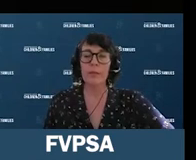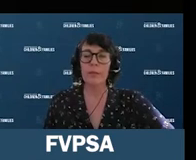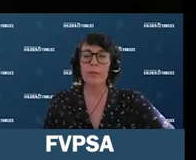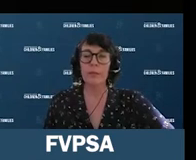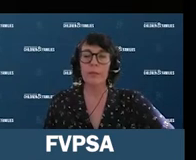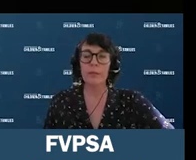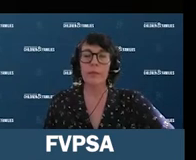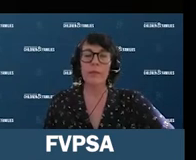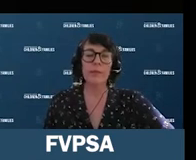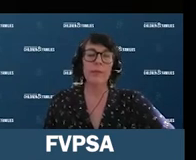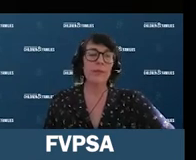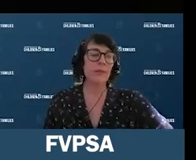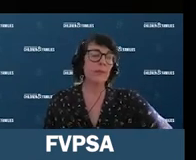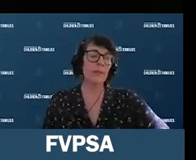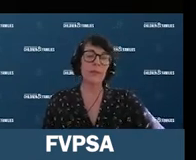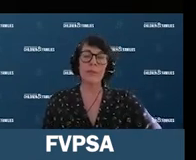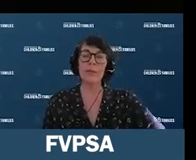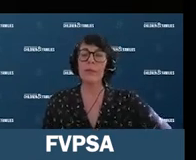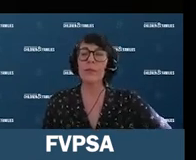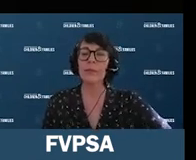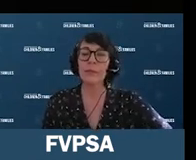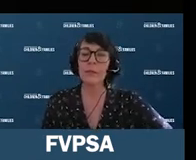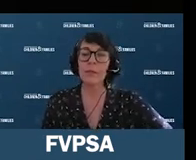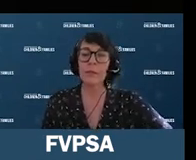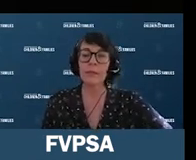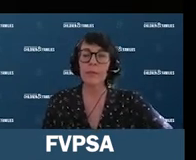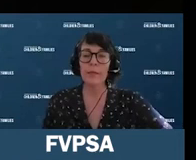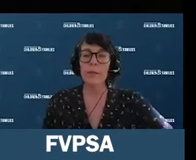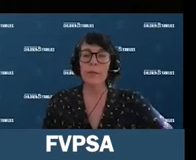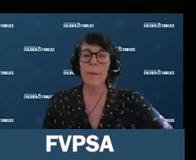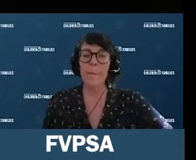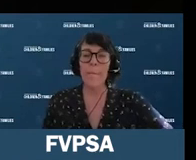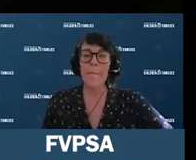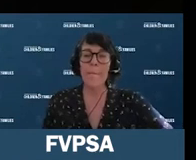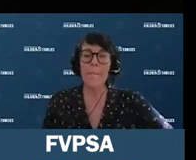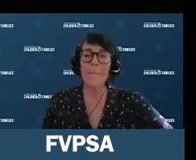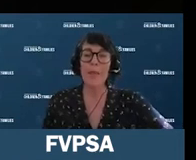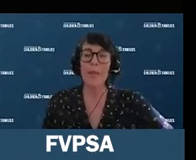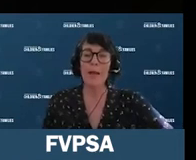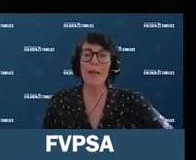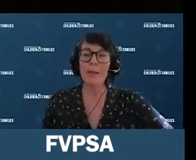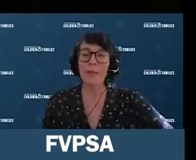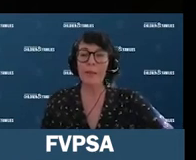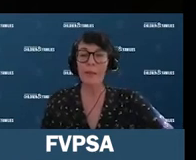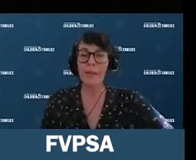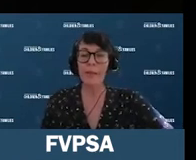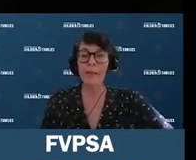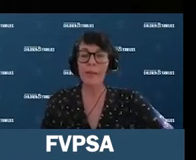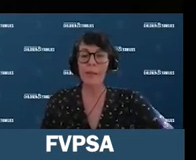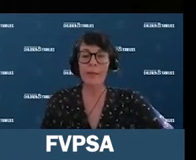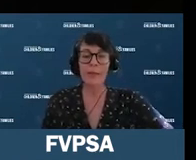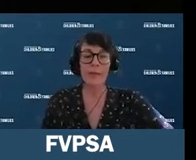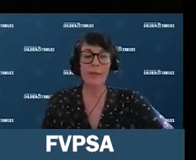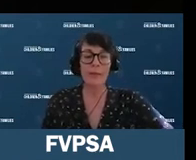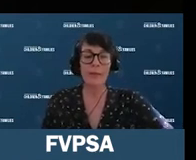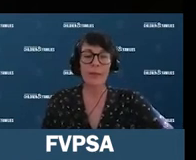So we're going to do a quick activity with some of the examples that you see on your screen now. As I read through each line, and we have five